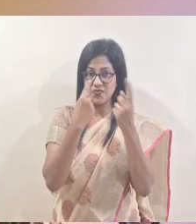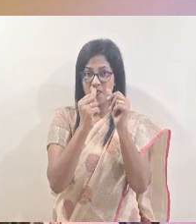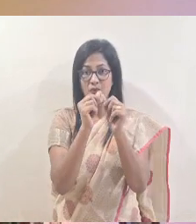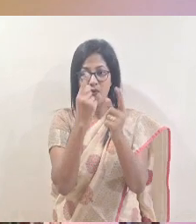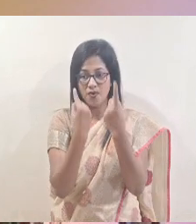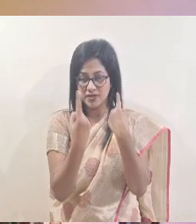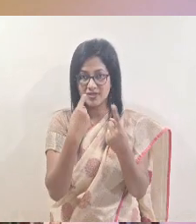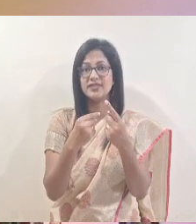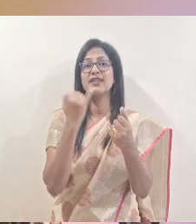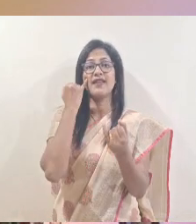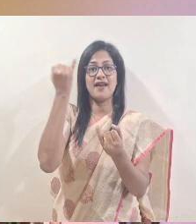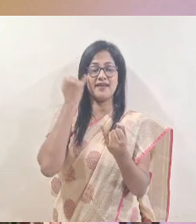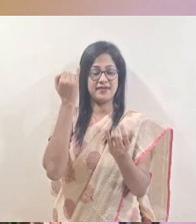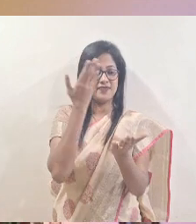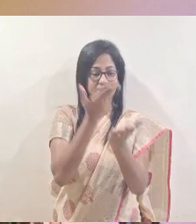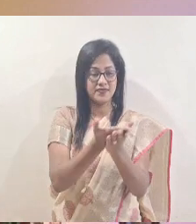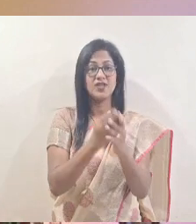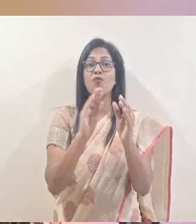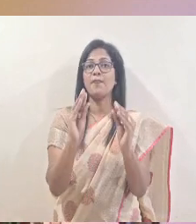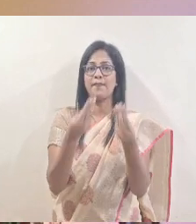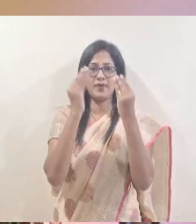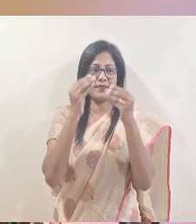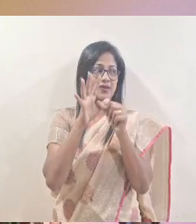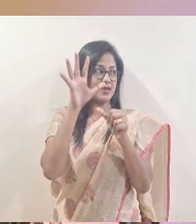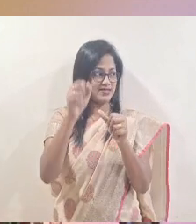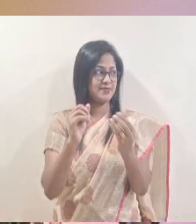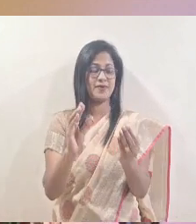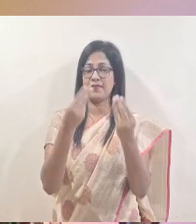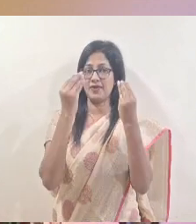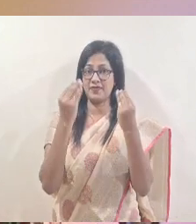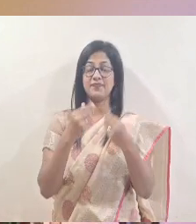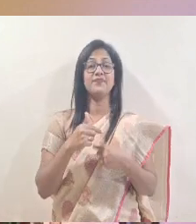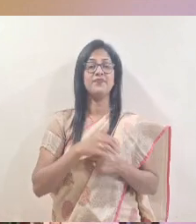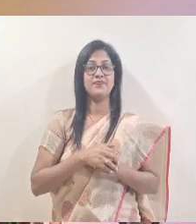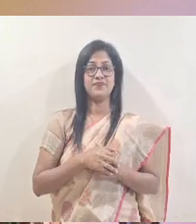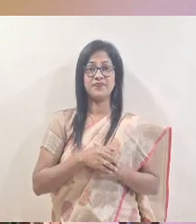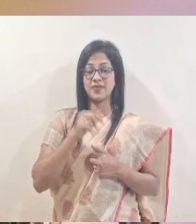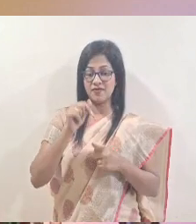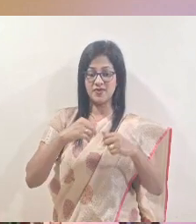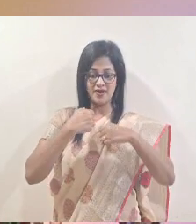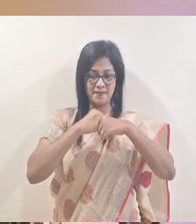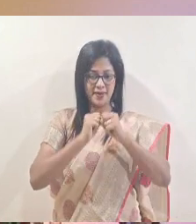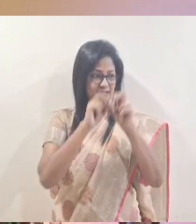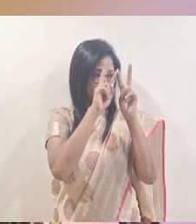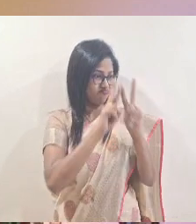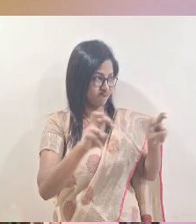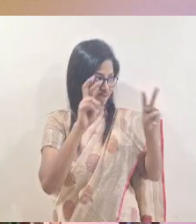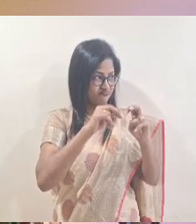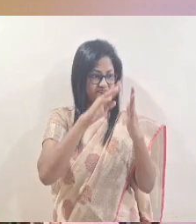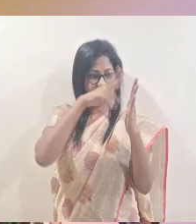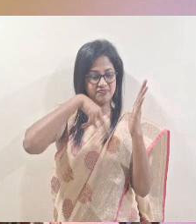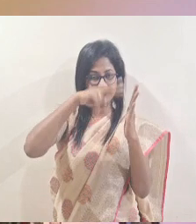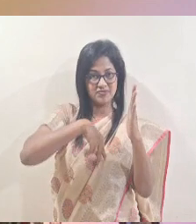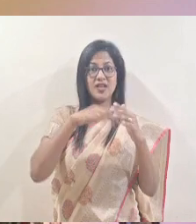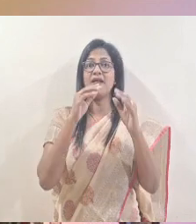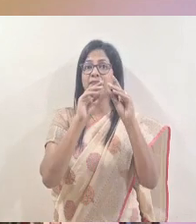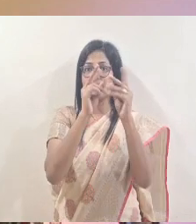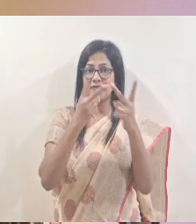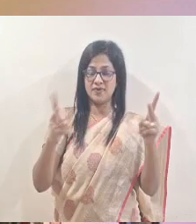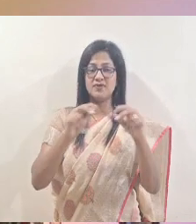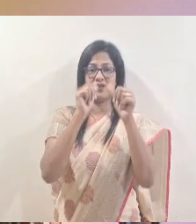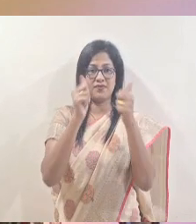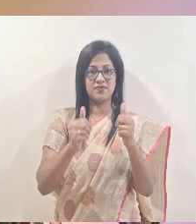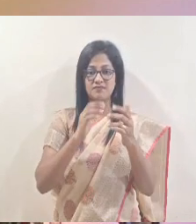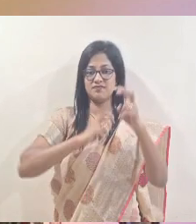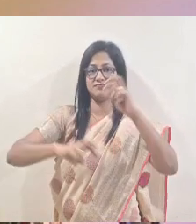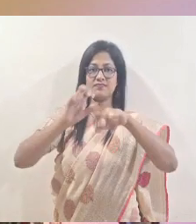suggesting recommendations for improving accessibility. For that, we had conducted literature reviews on multimodal transportation system